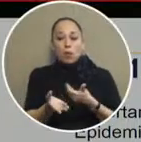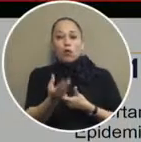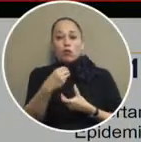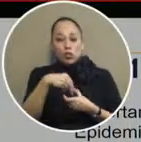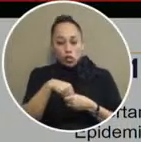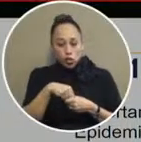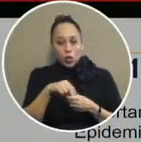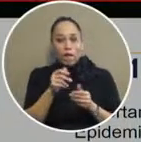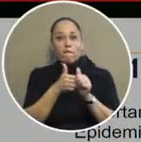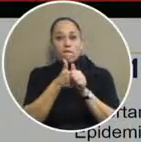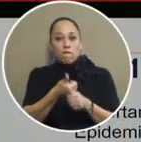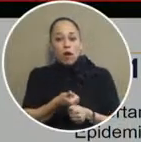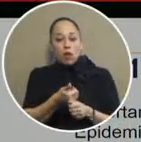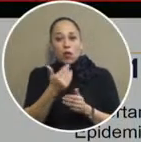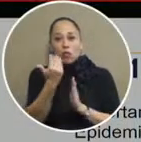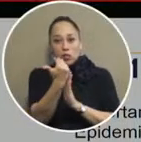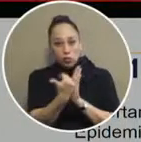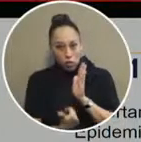slide, please.